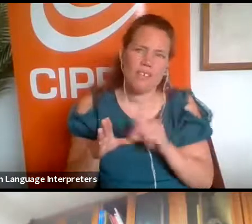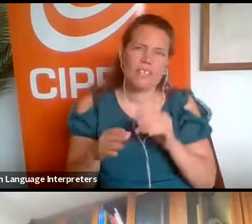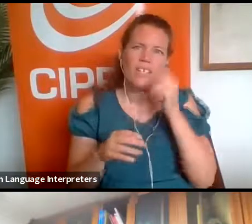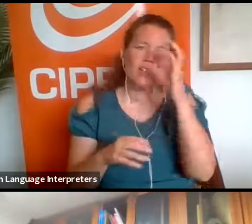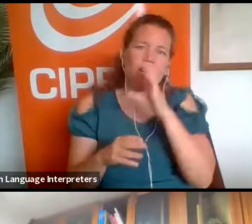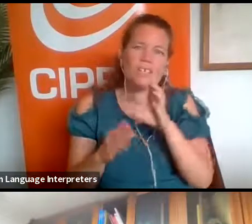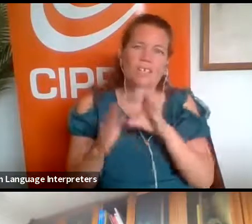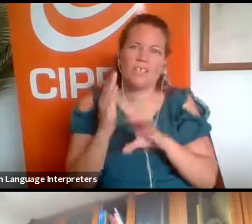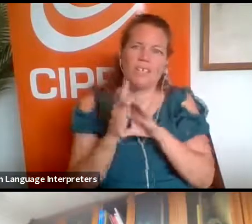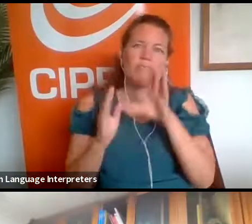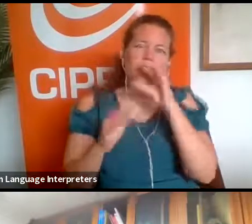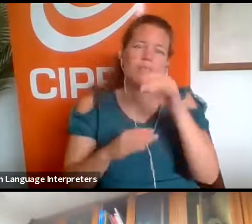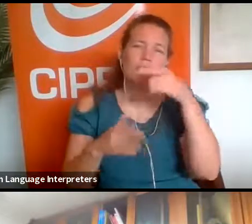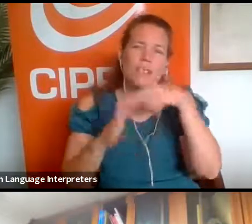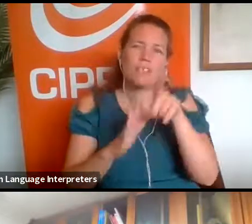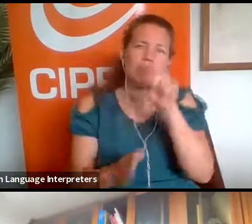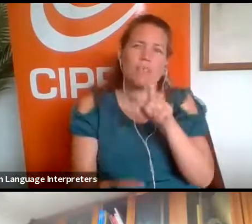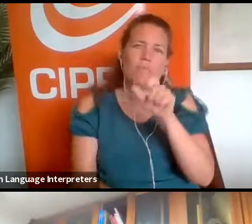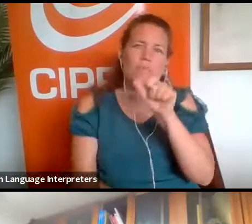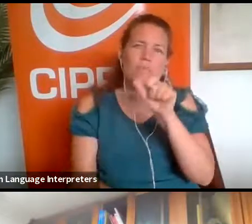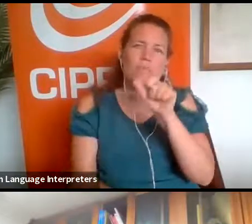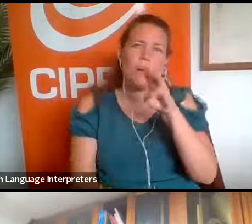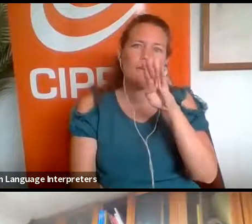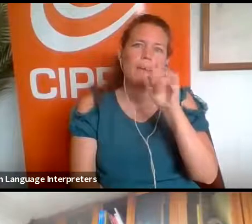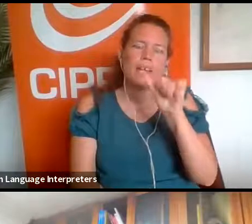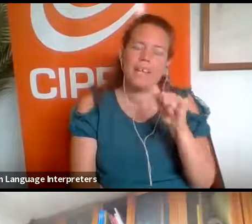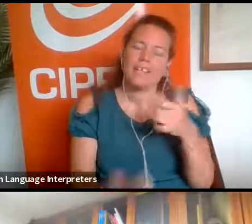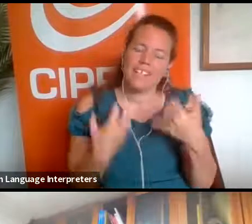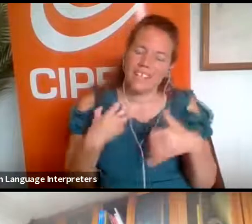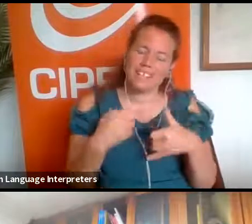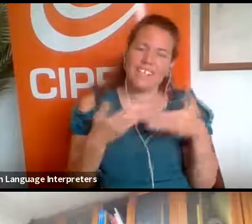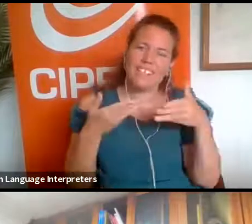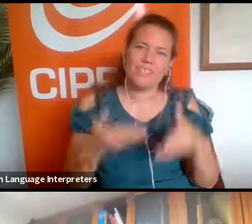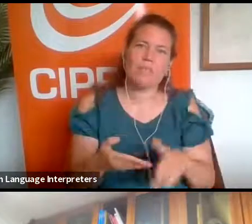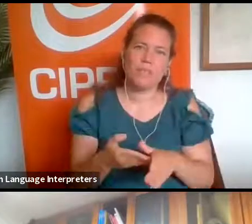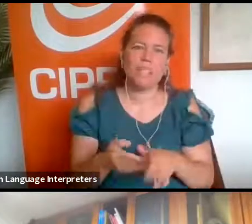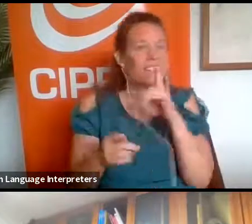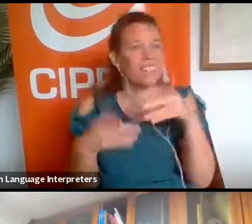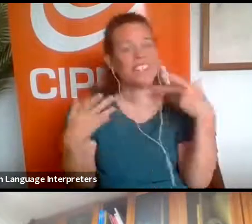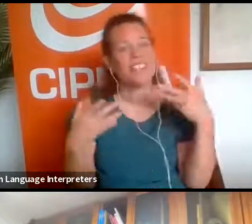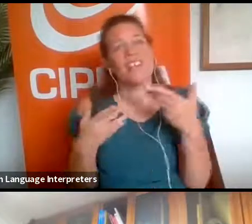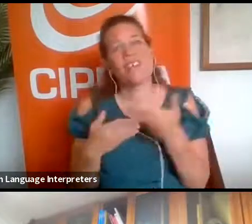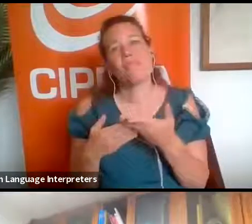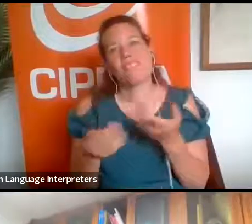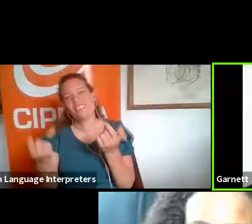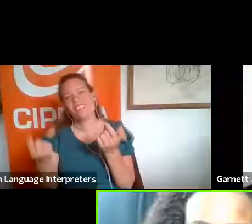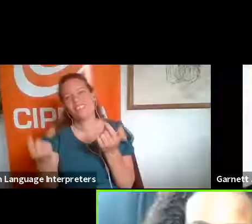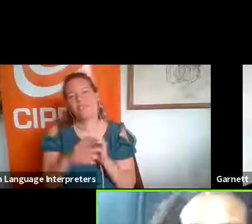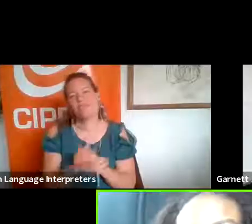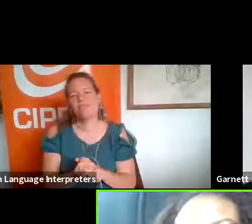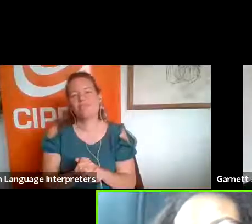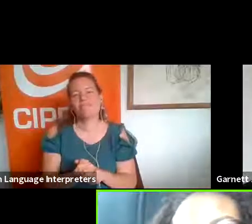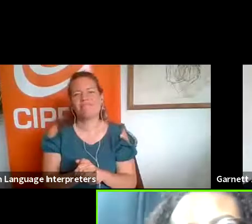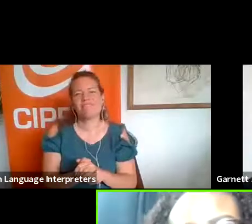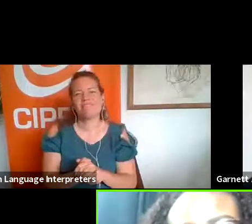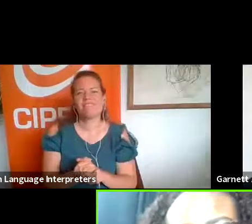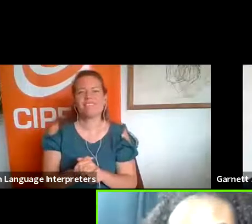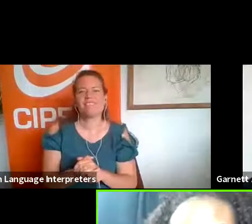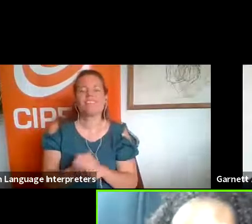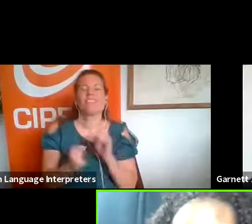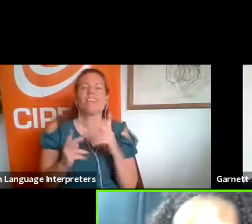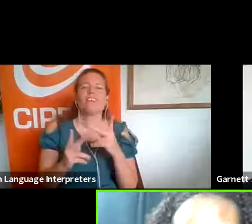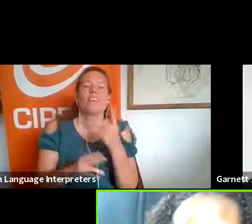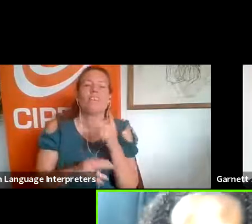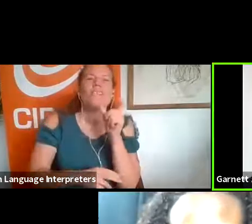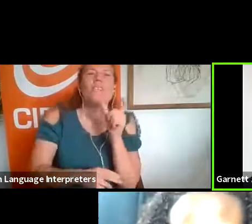Lusaka, Zambia. Excited to be here. Excited to have you. Okay, so one thing, sorry. I think one thing we